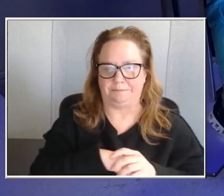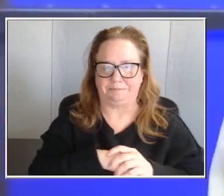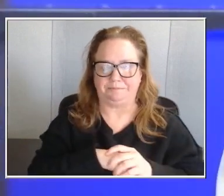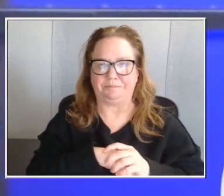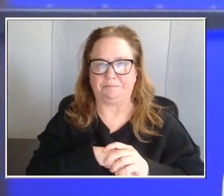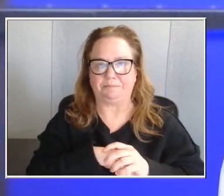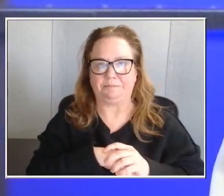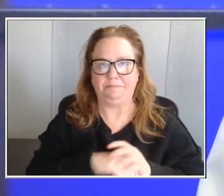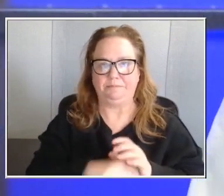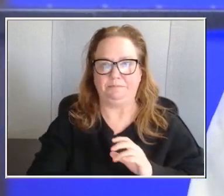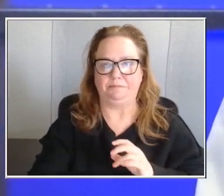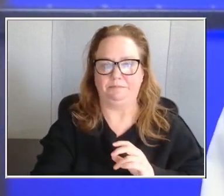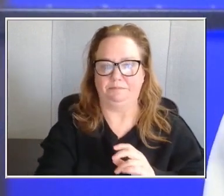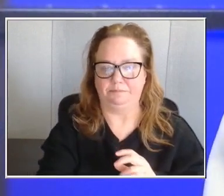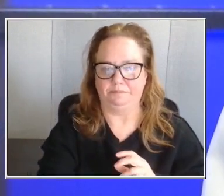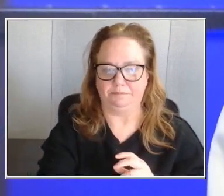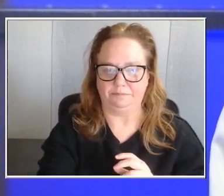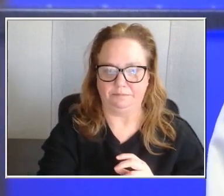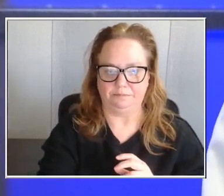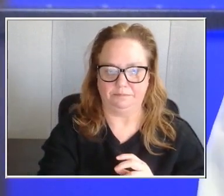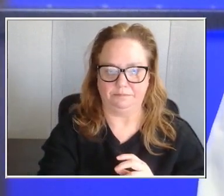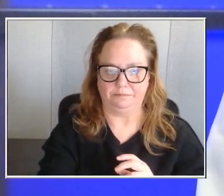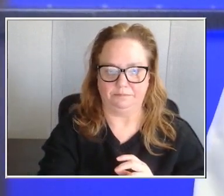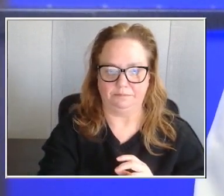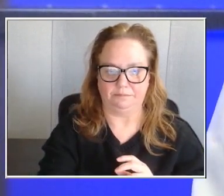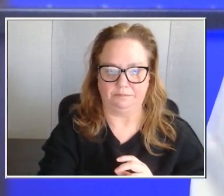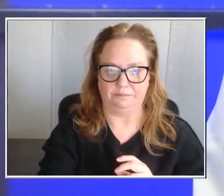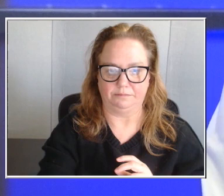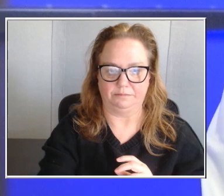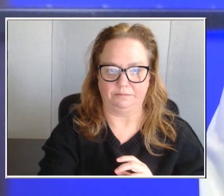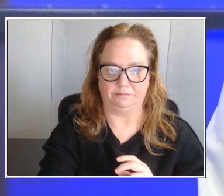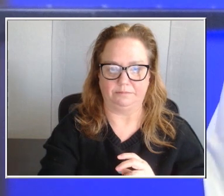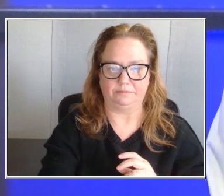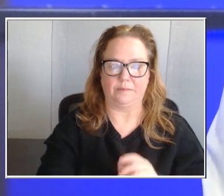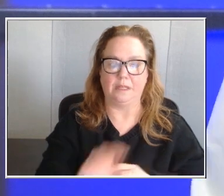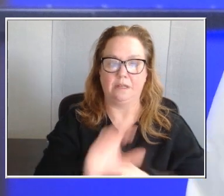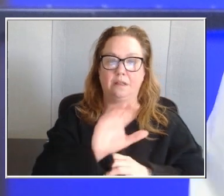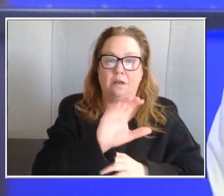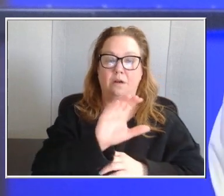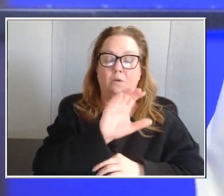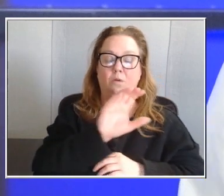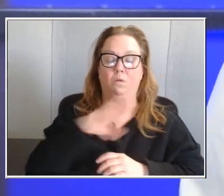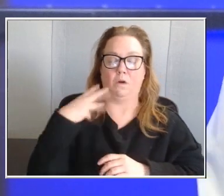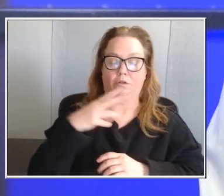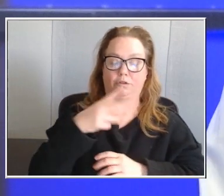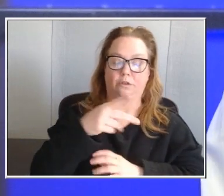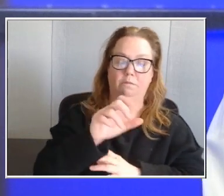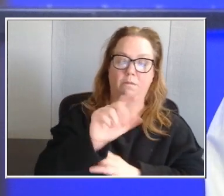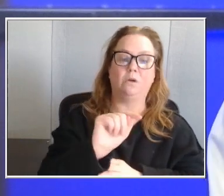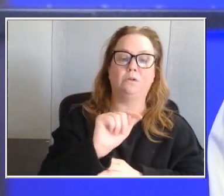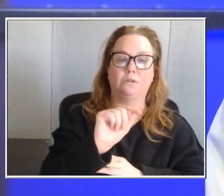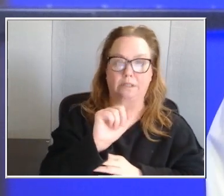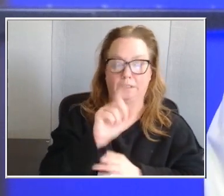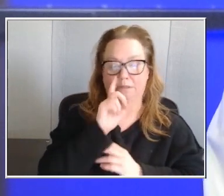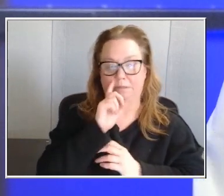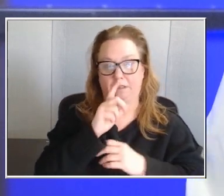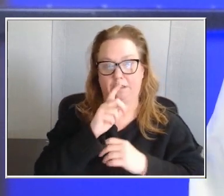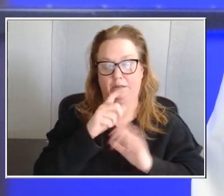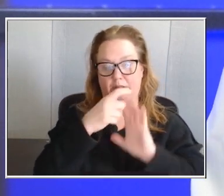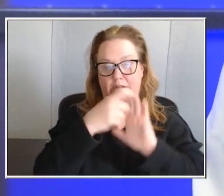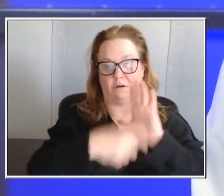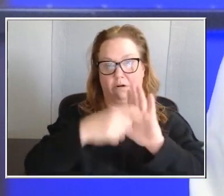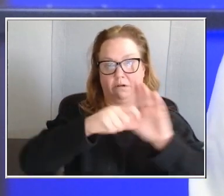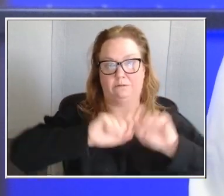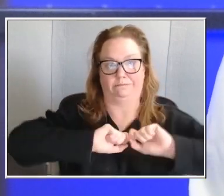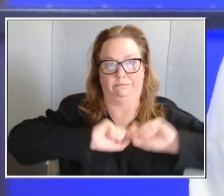know, I think this was a big step. The Washington Post, this story's been kind of out there for quite some time, and it finally got out to the